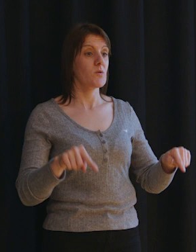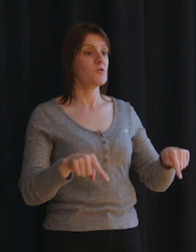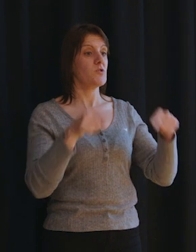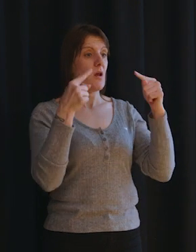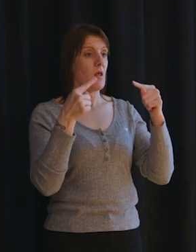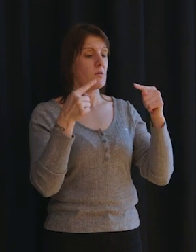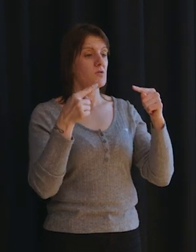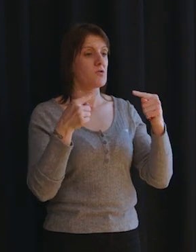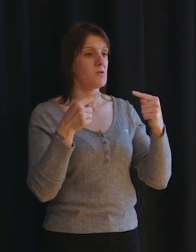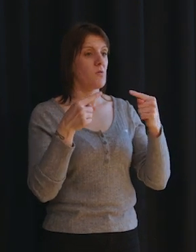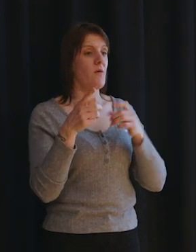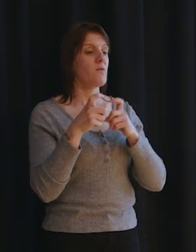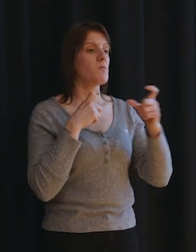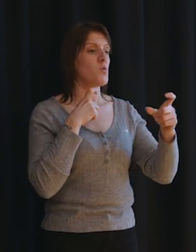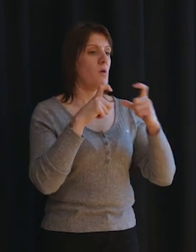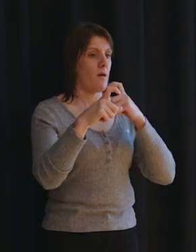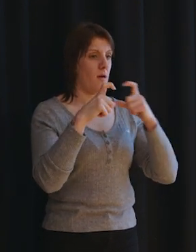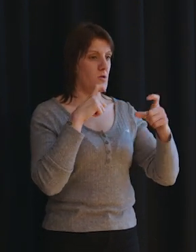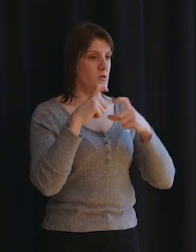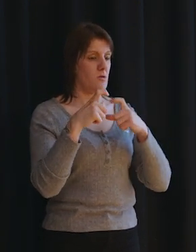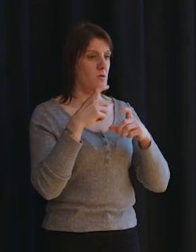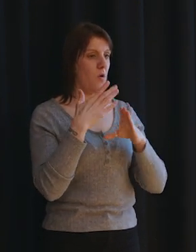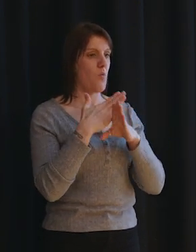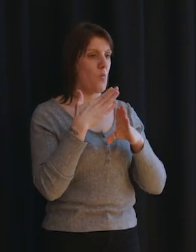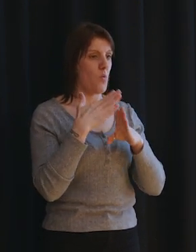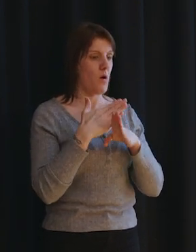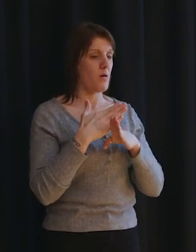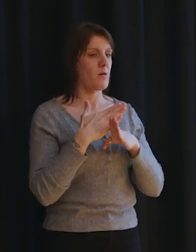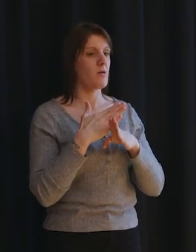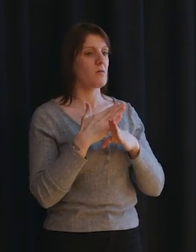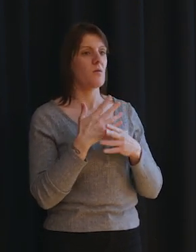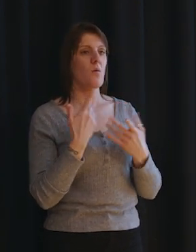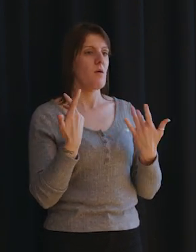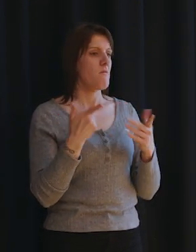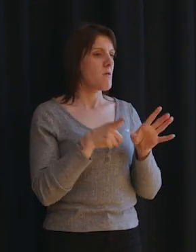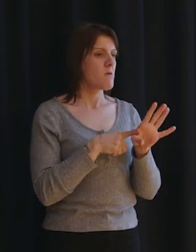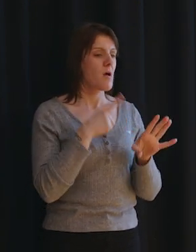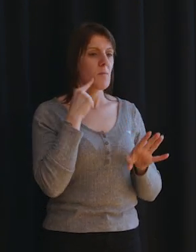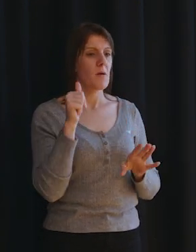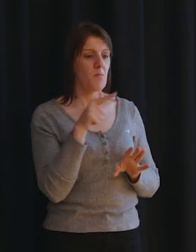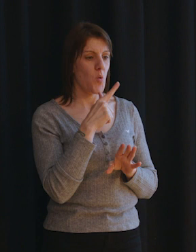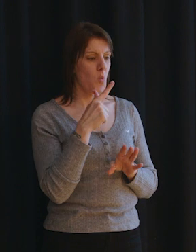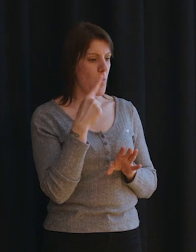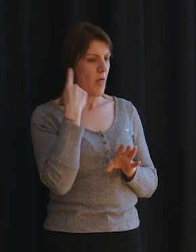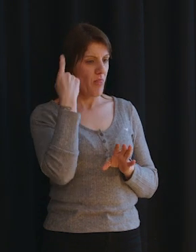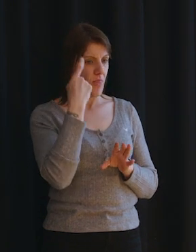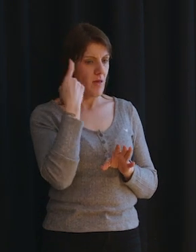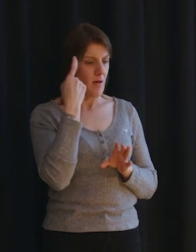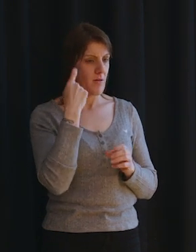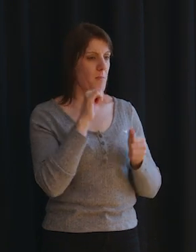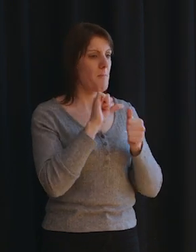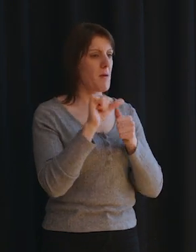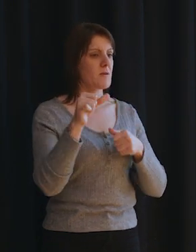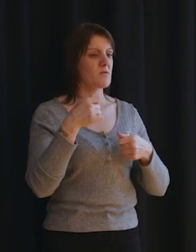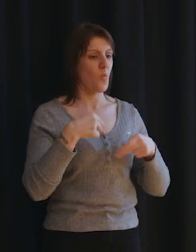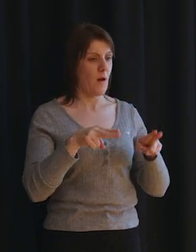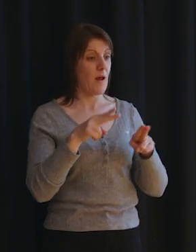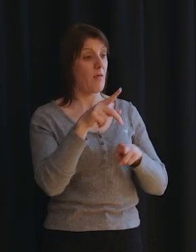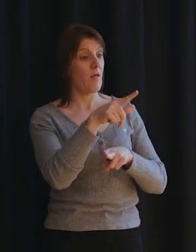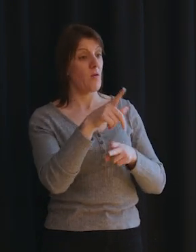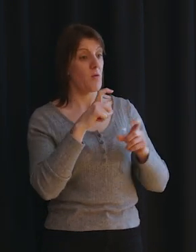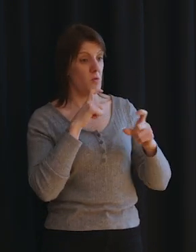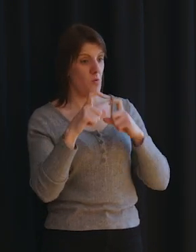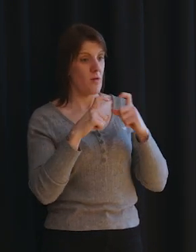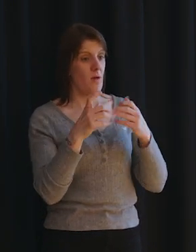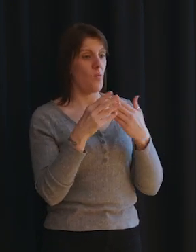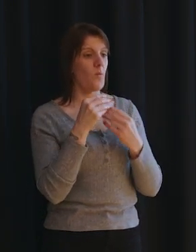and kind of communication as well. So working kind of with families, with young people, thinking about the ways they would like to kind of, the best way to kind of communicate with them as